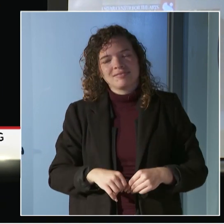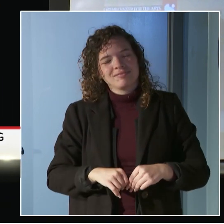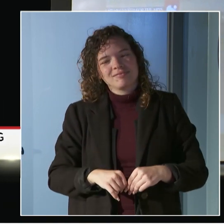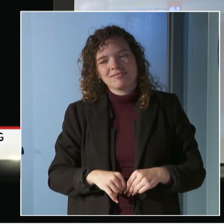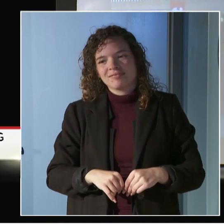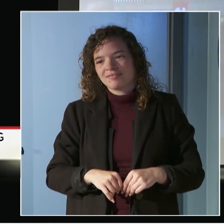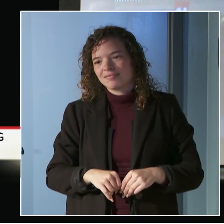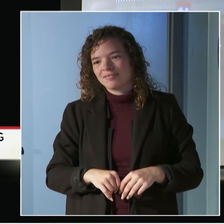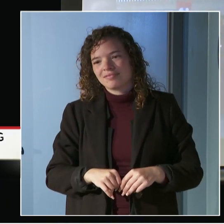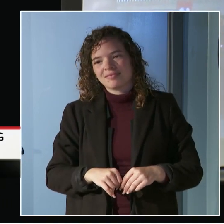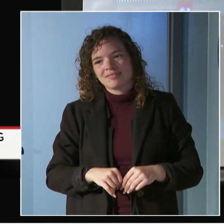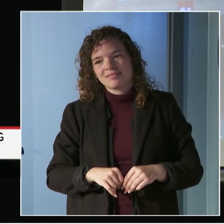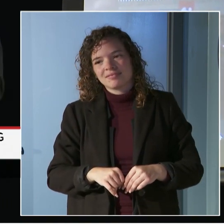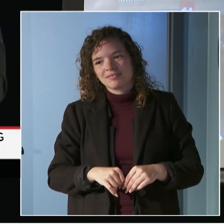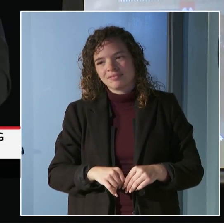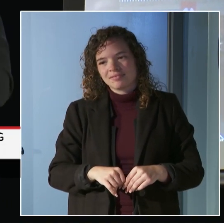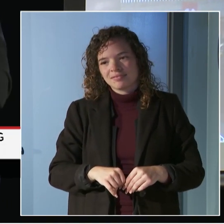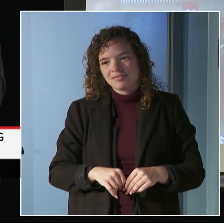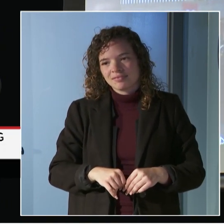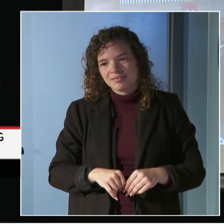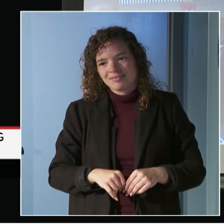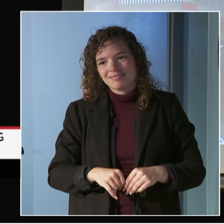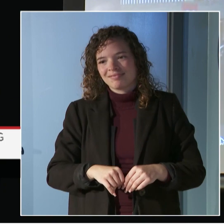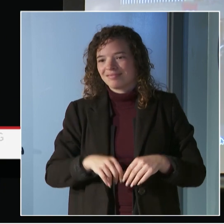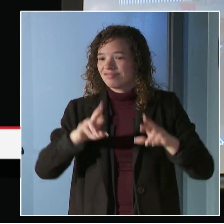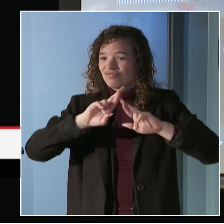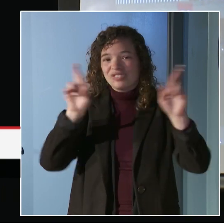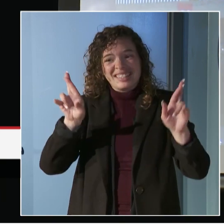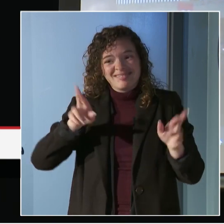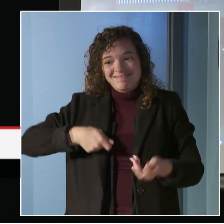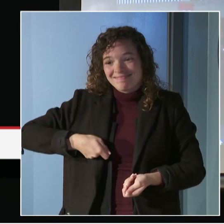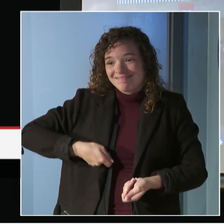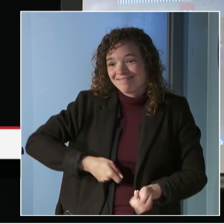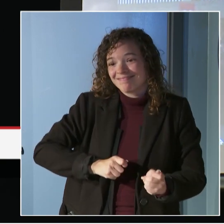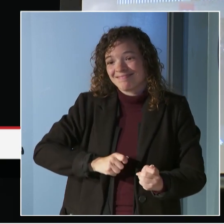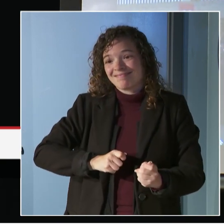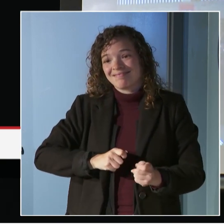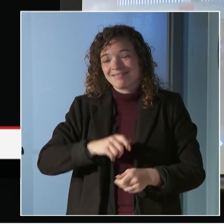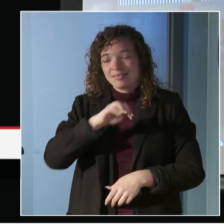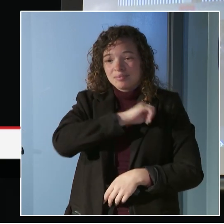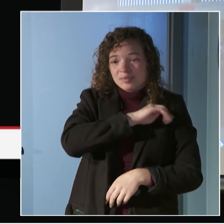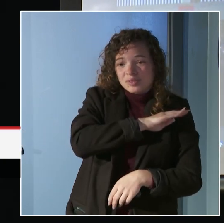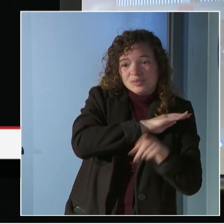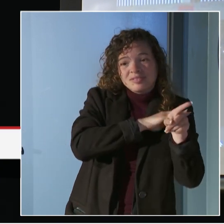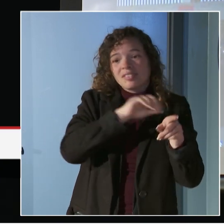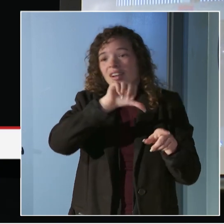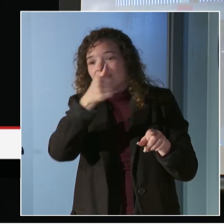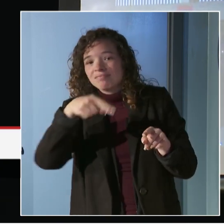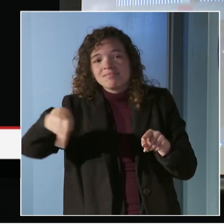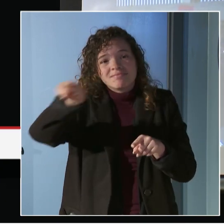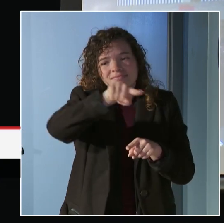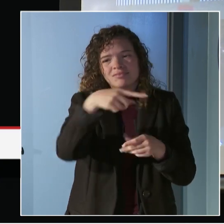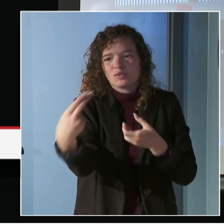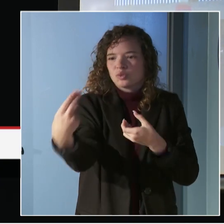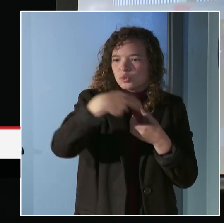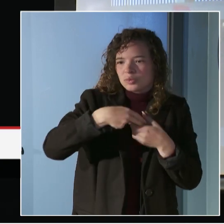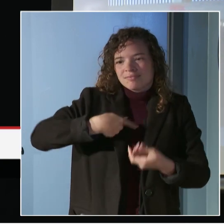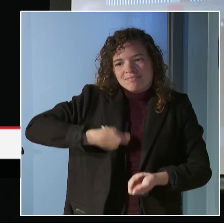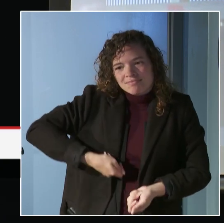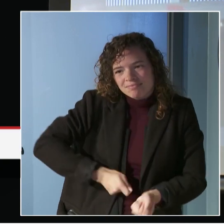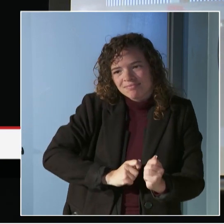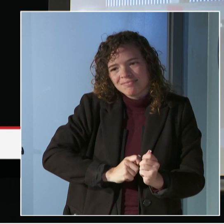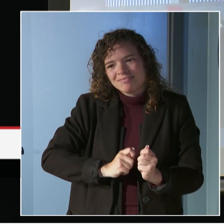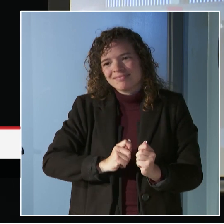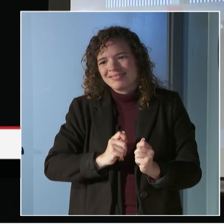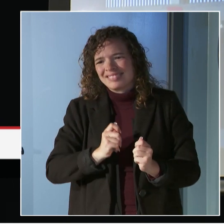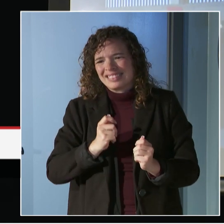We're about to go put shovel in dirt, Mayor, you and others, and I'm finding, I've only been doing this a little while,